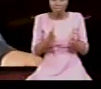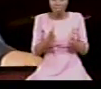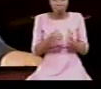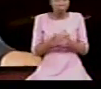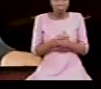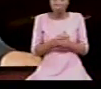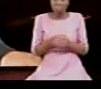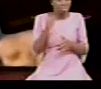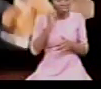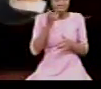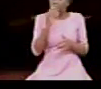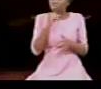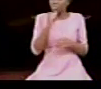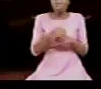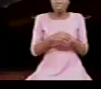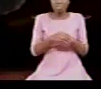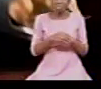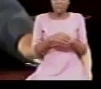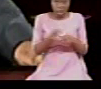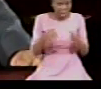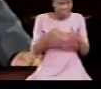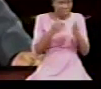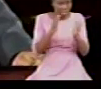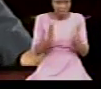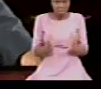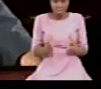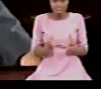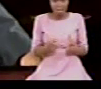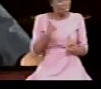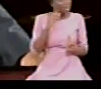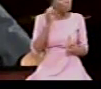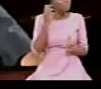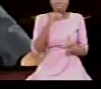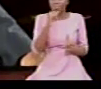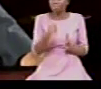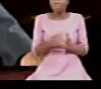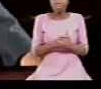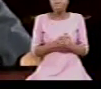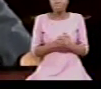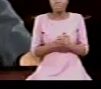not. This is a leader. He was not.